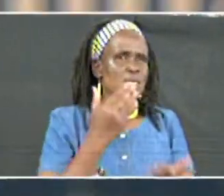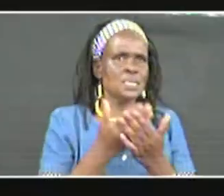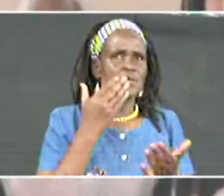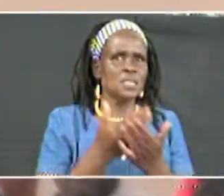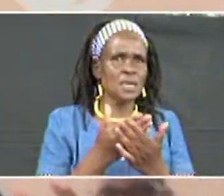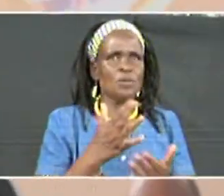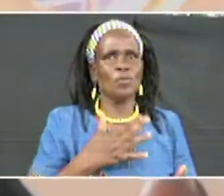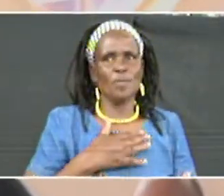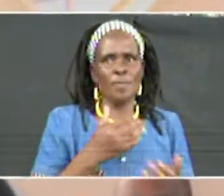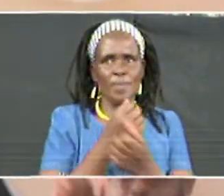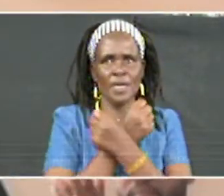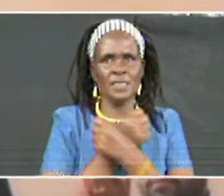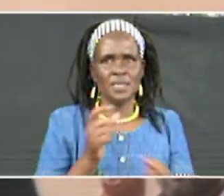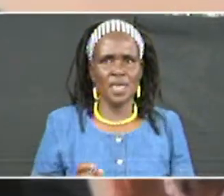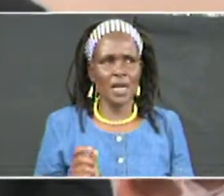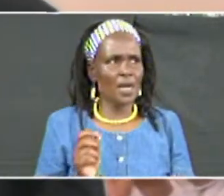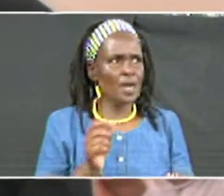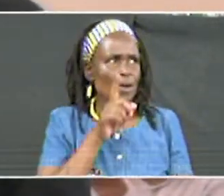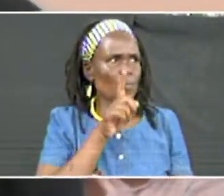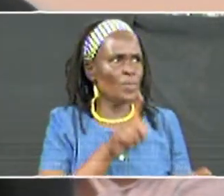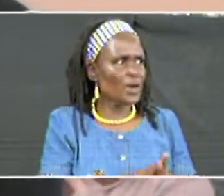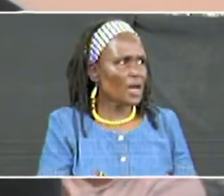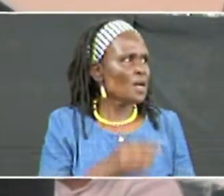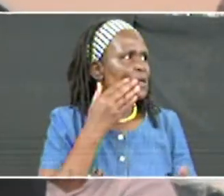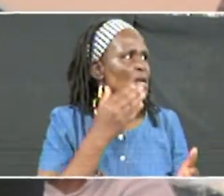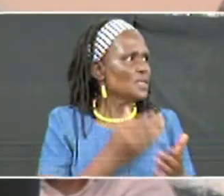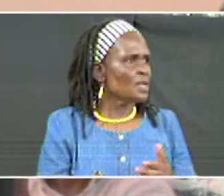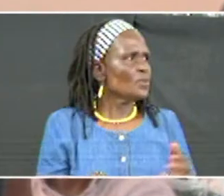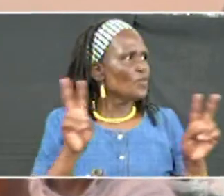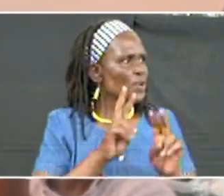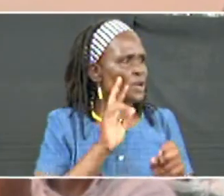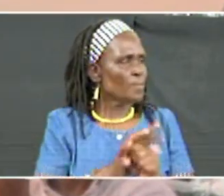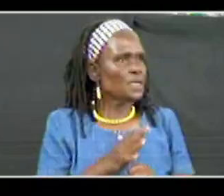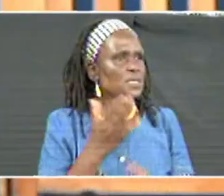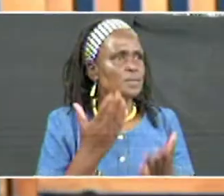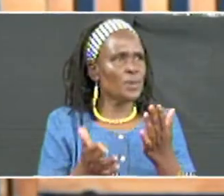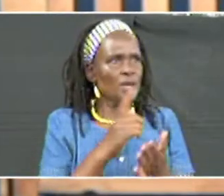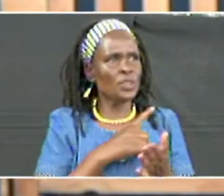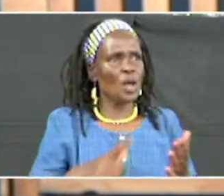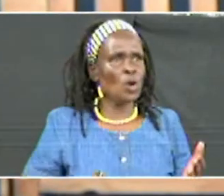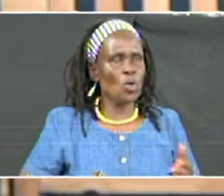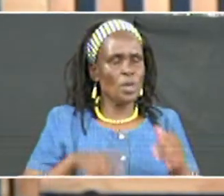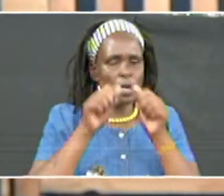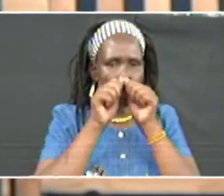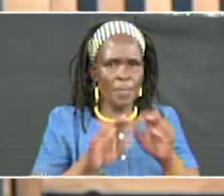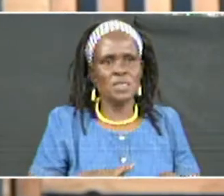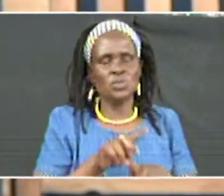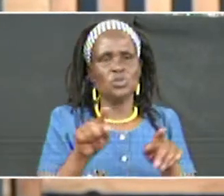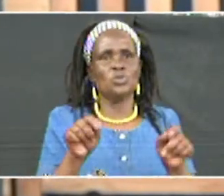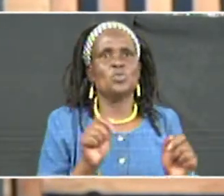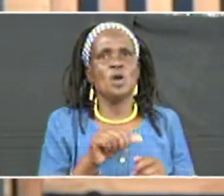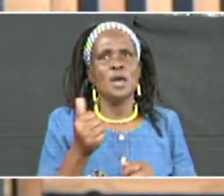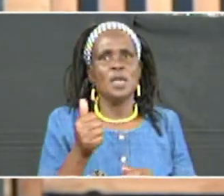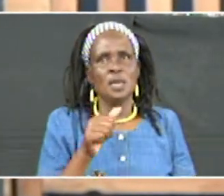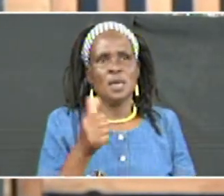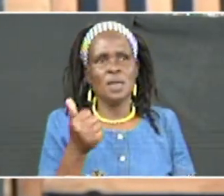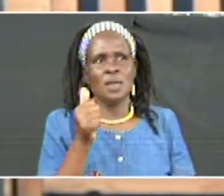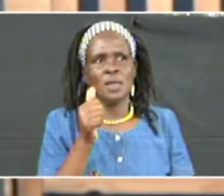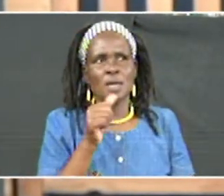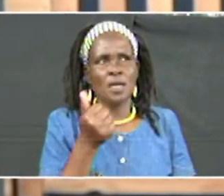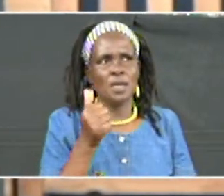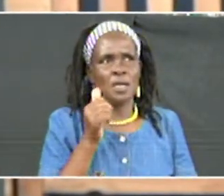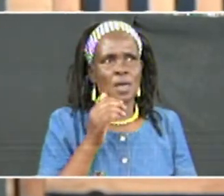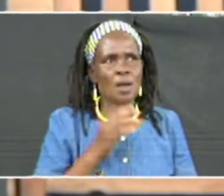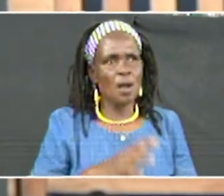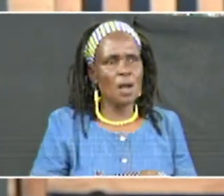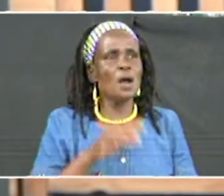sister. Oh, brother, yes. Thank you very much. May the Lord bless you. May the Lord bless you. Anyone else? Anyone else?